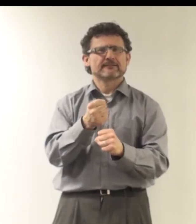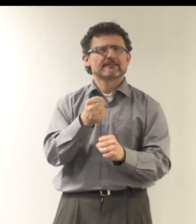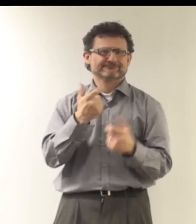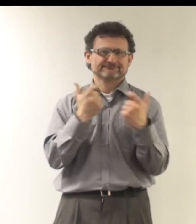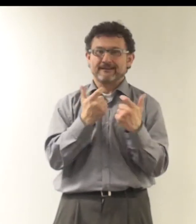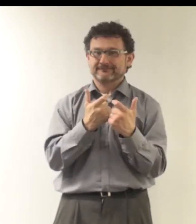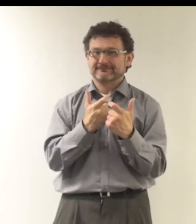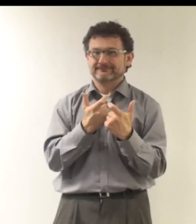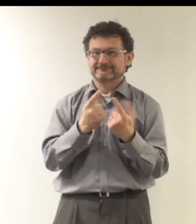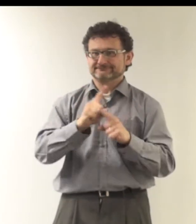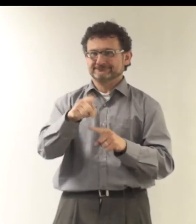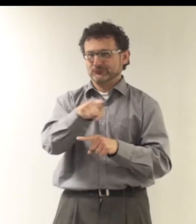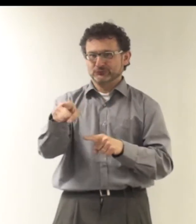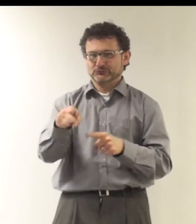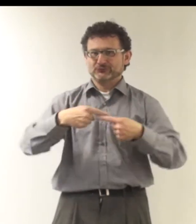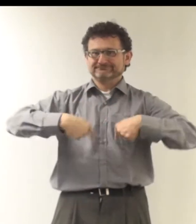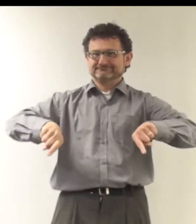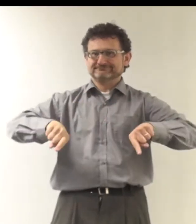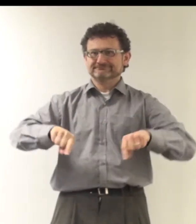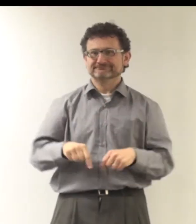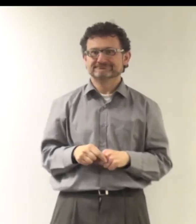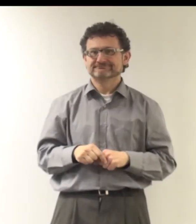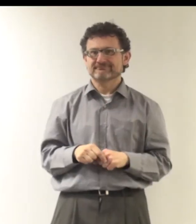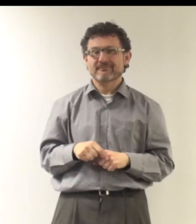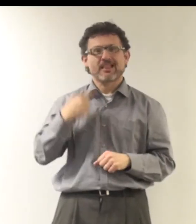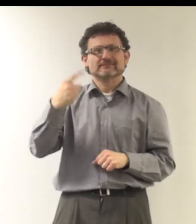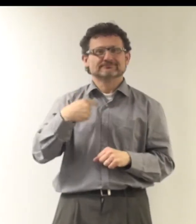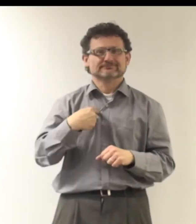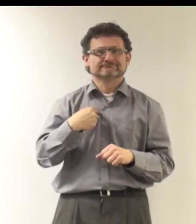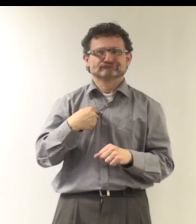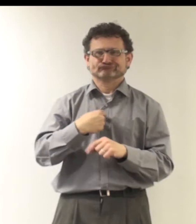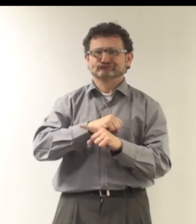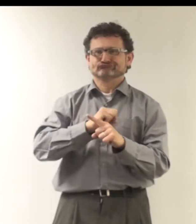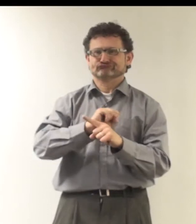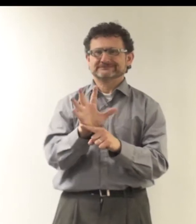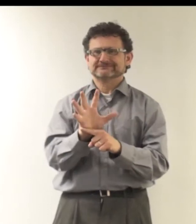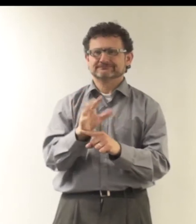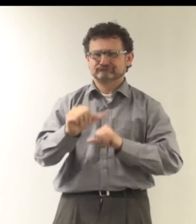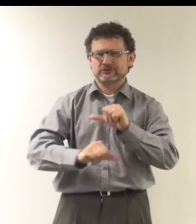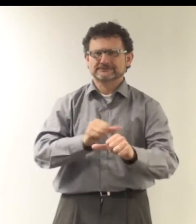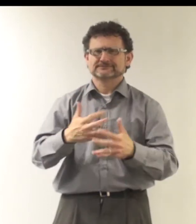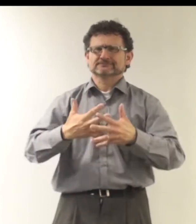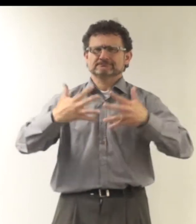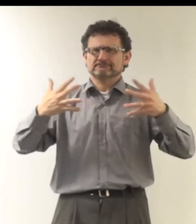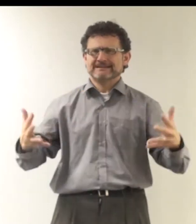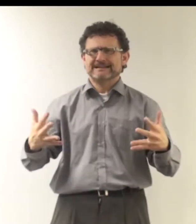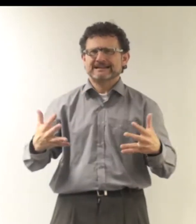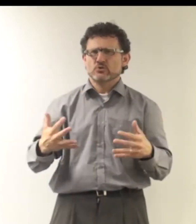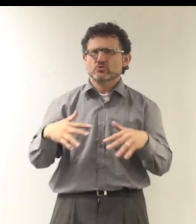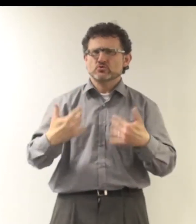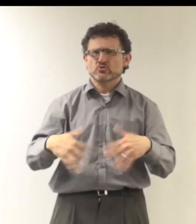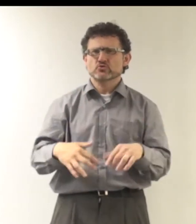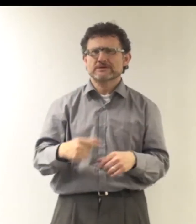to action, and I realise that sometimes the Green Party feels that we become a little bit London-centric at times because